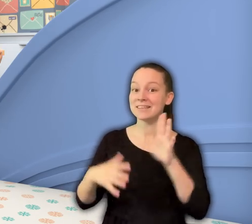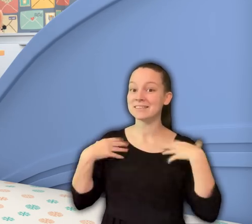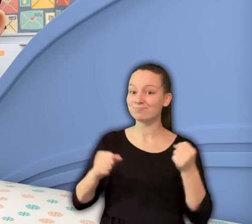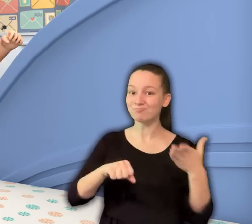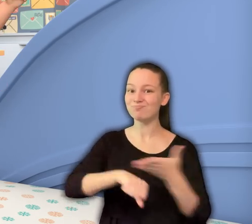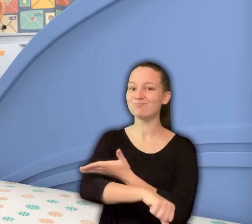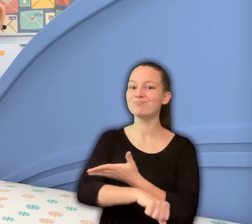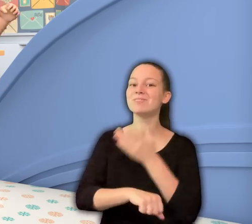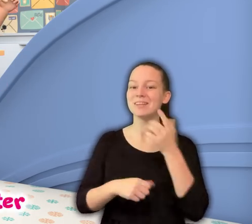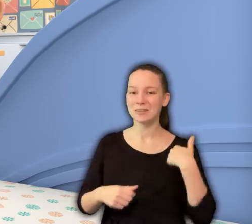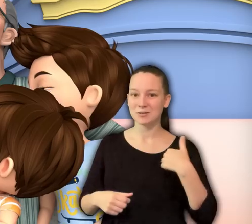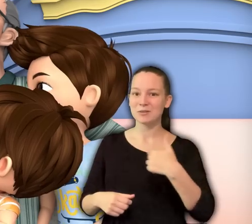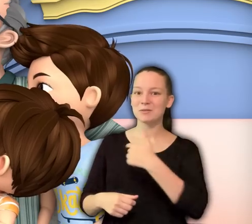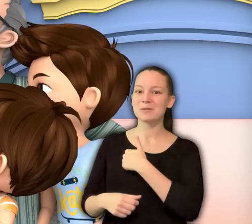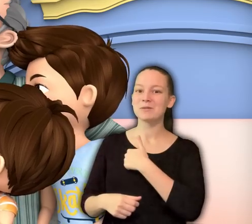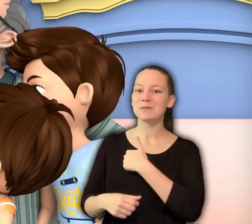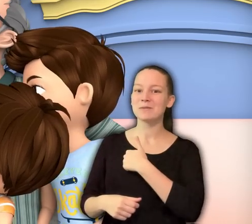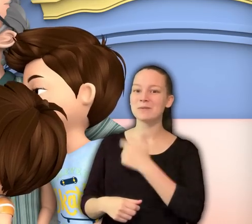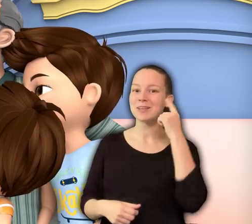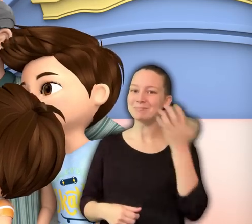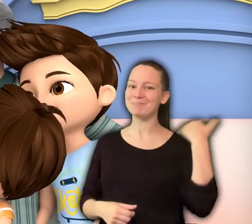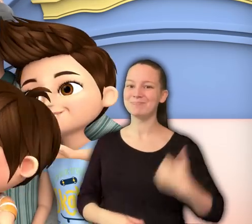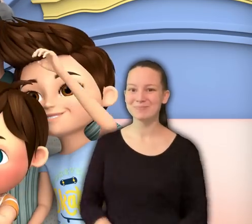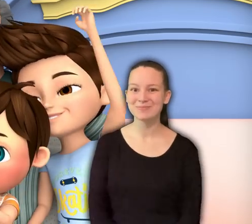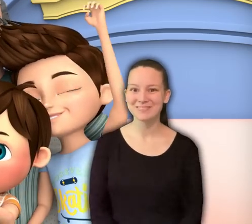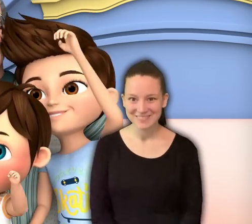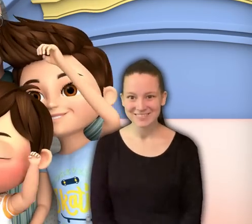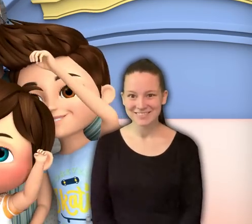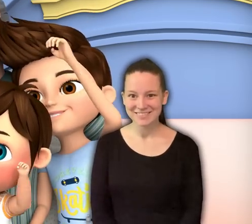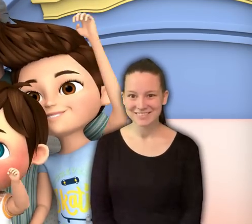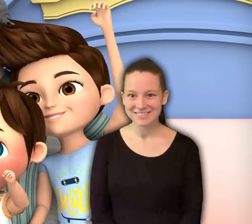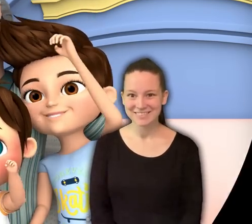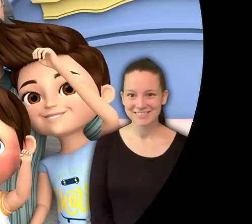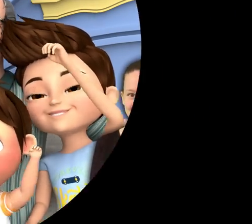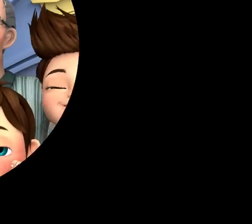and so the mailman got much better like he used to be